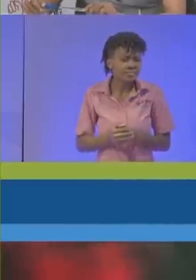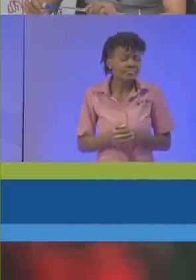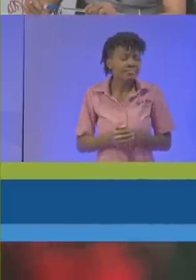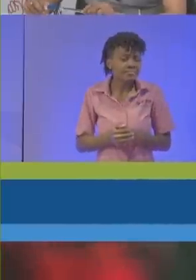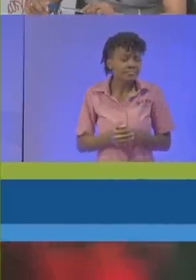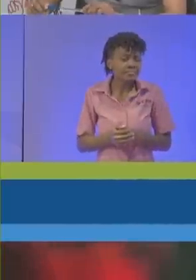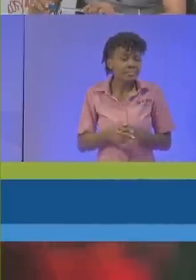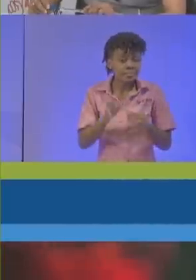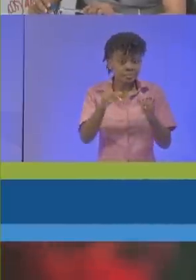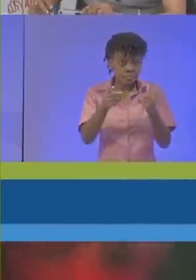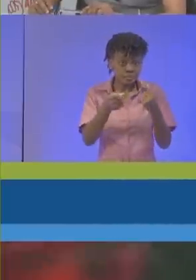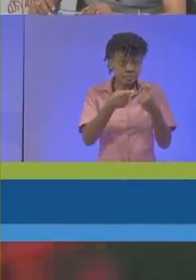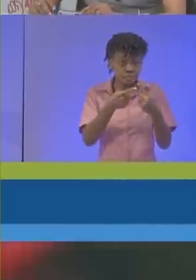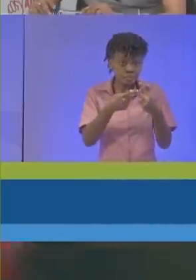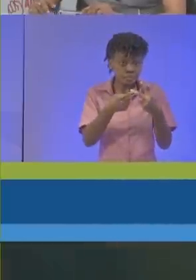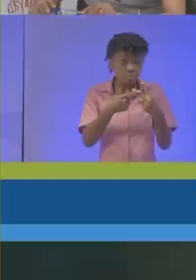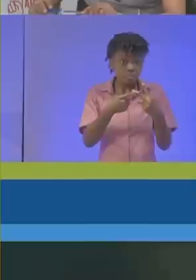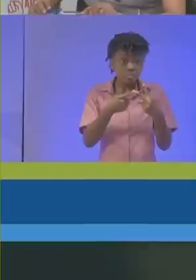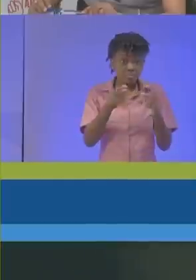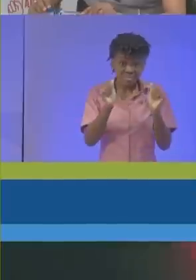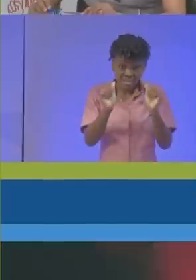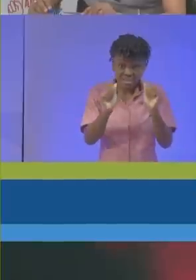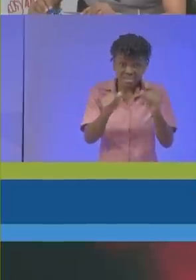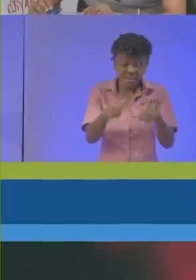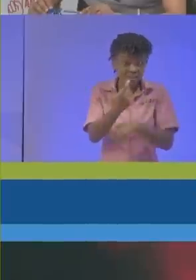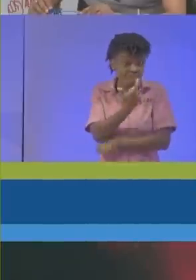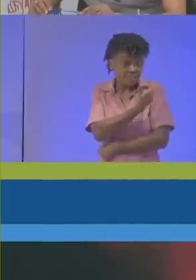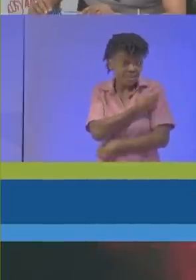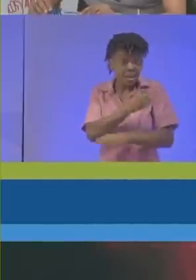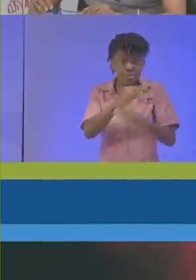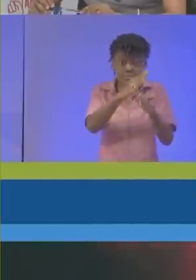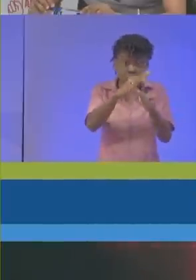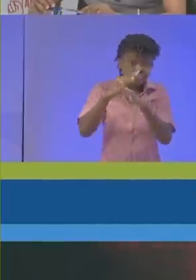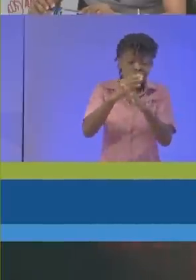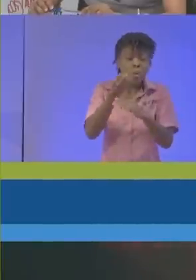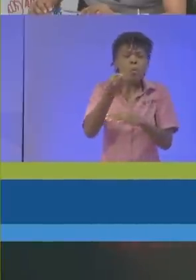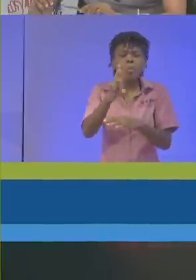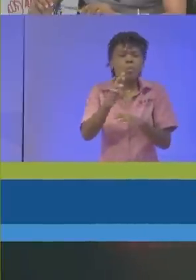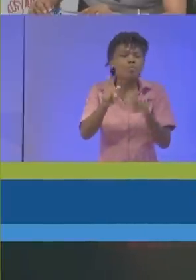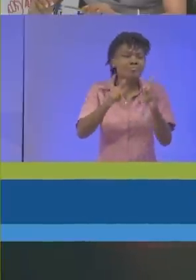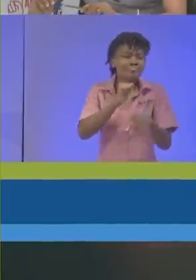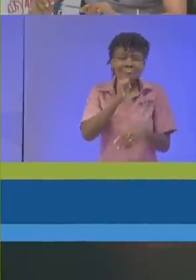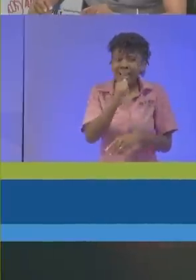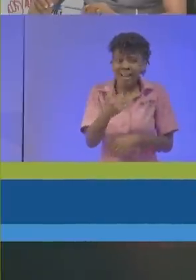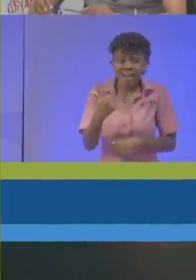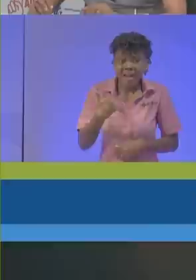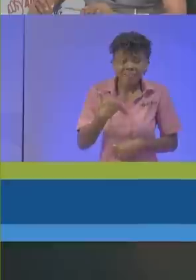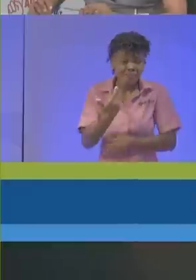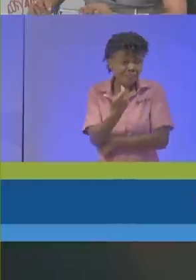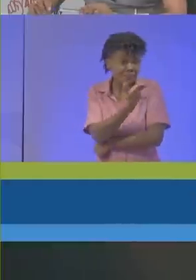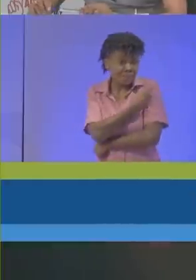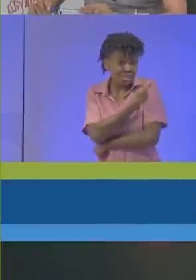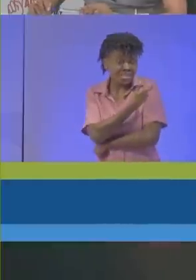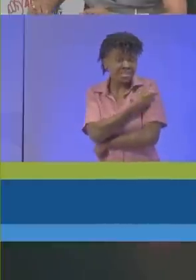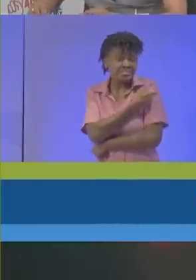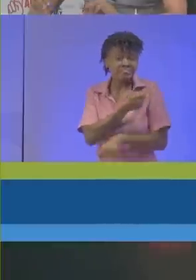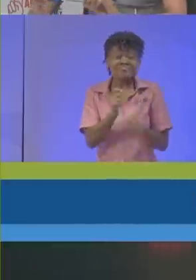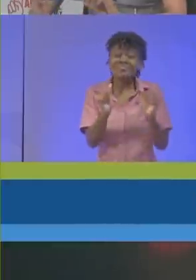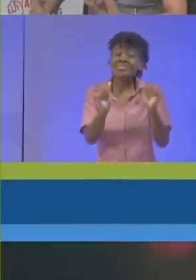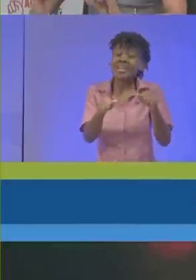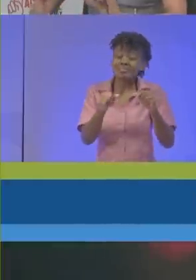vaccine-preventable disease and for developing complications. One other factor is lack of access to